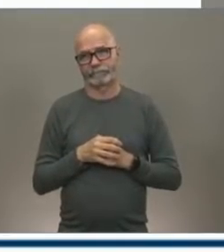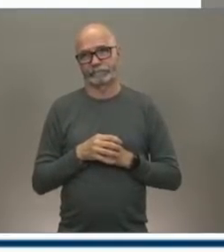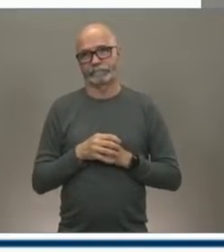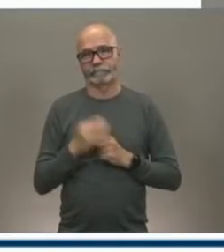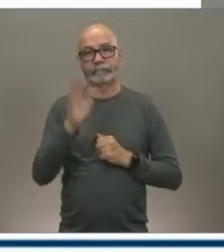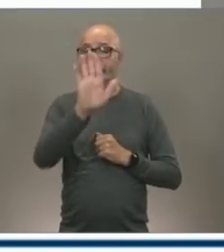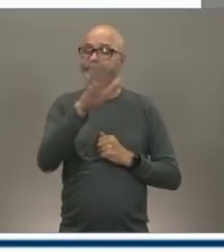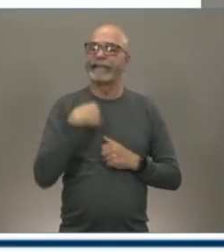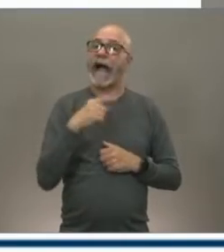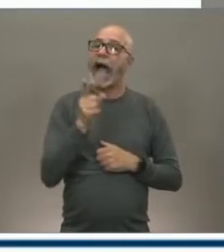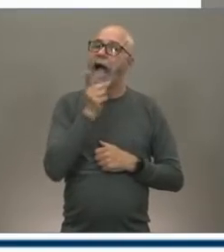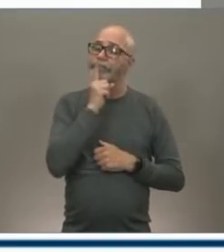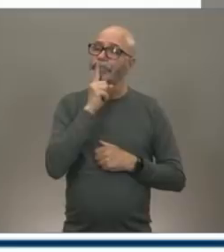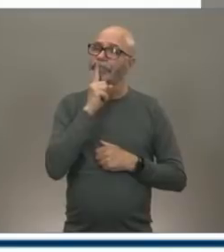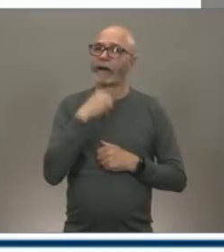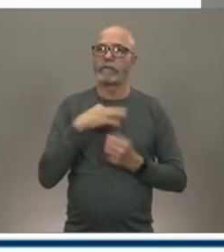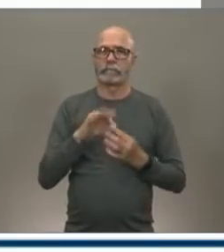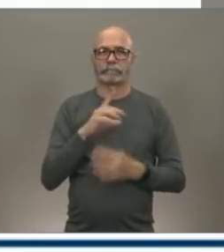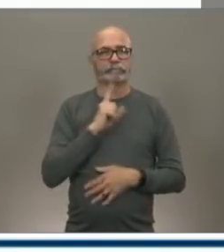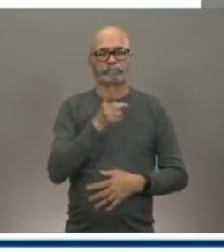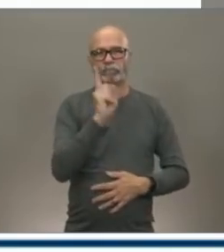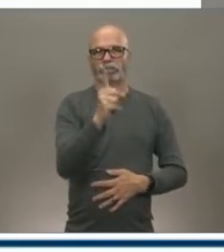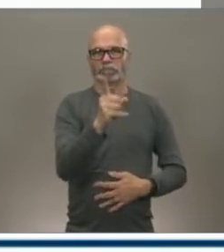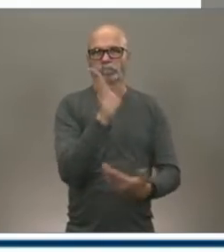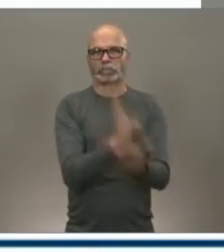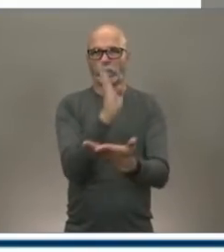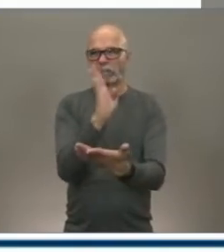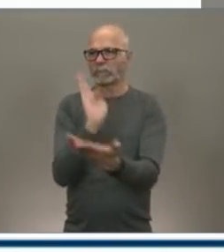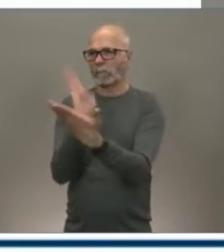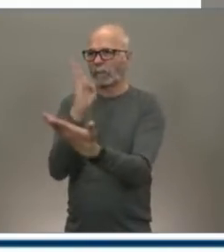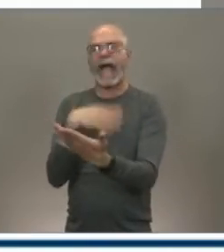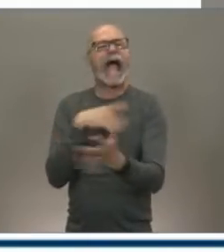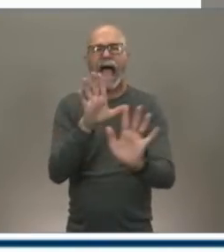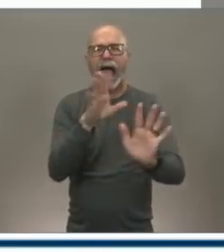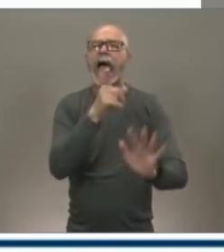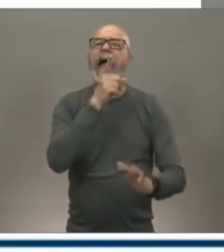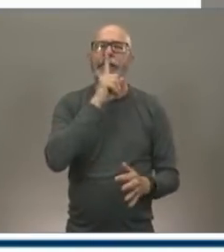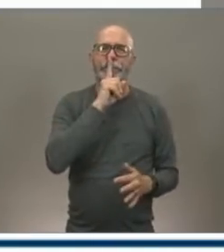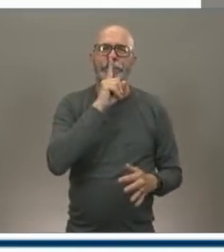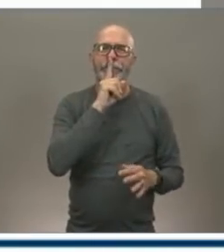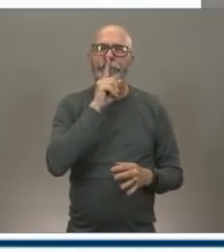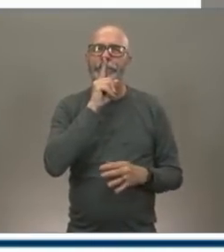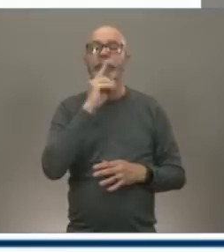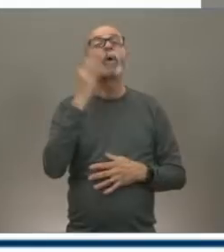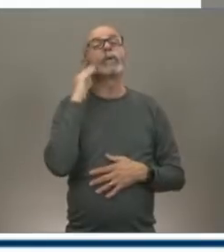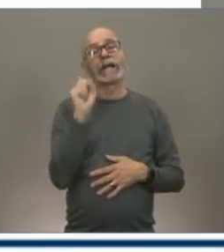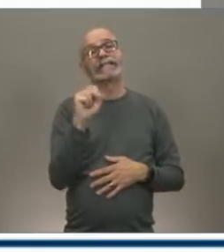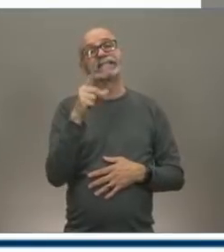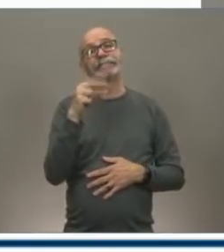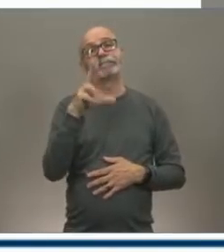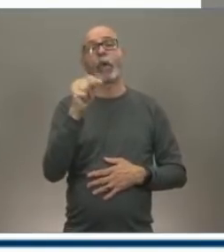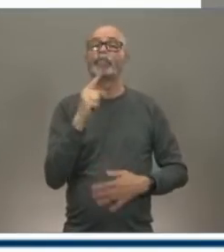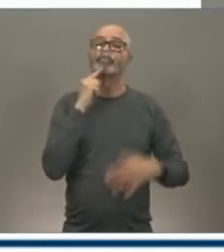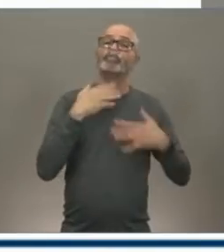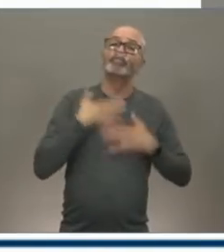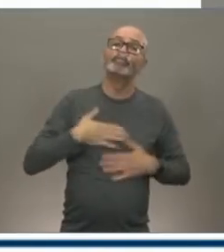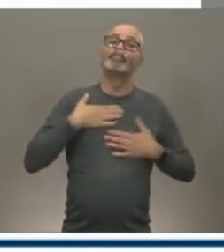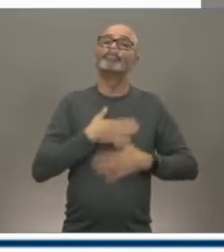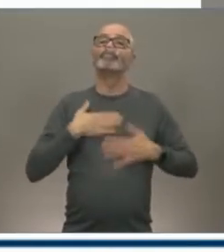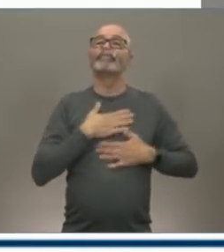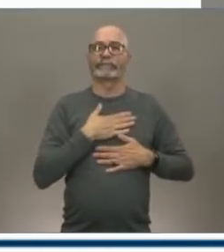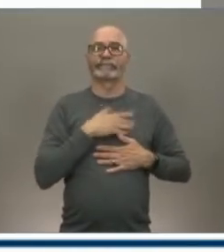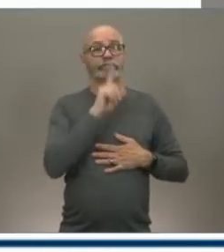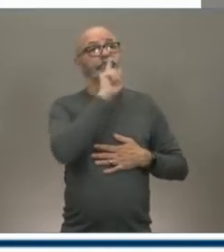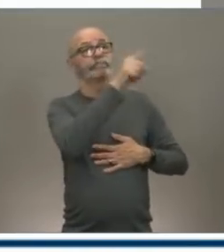to stop these type of activities. The reason we closed down sport, recreation, and fitness was to limit the socialization and